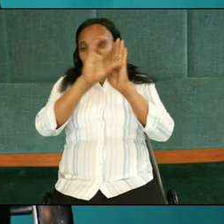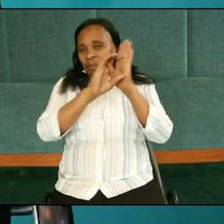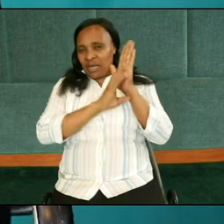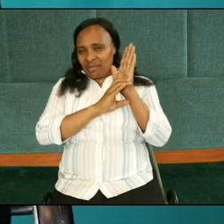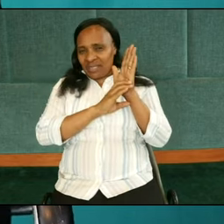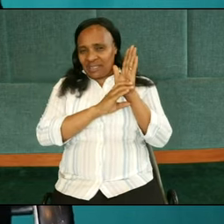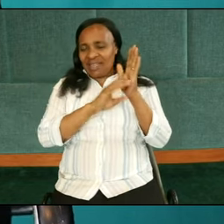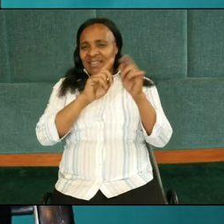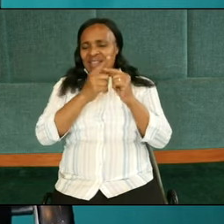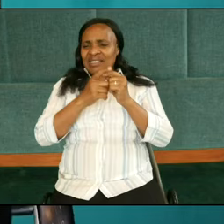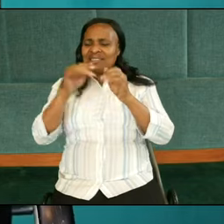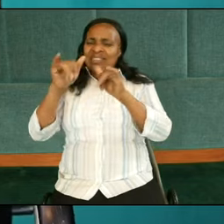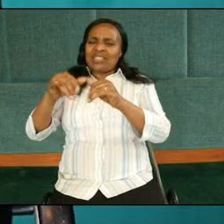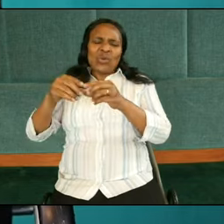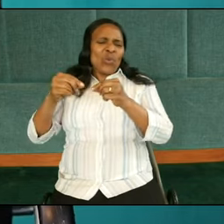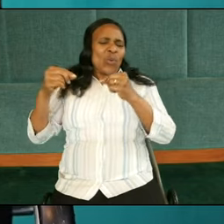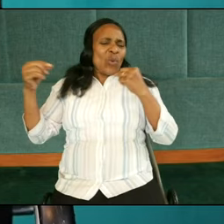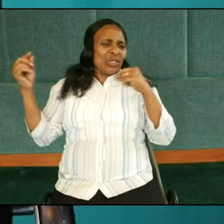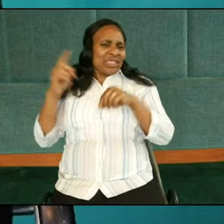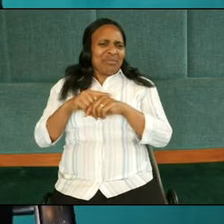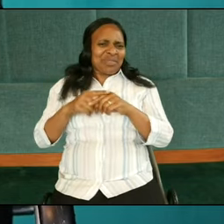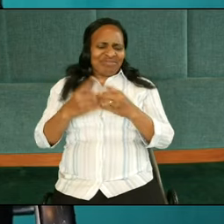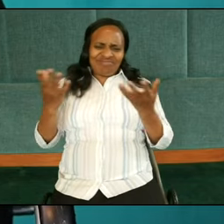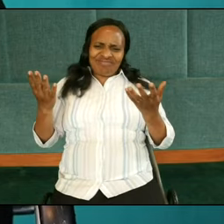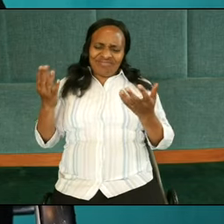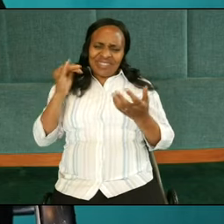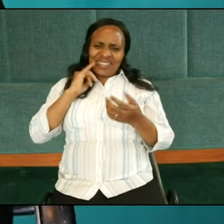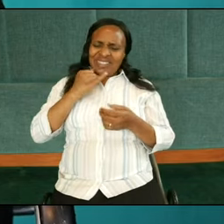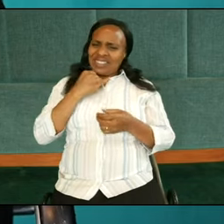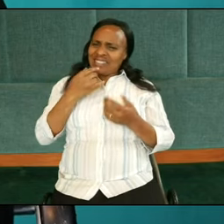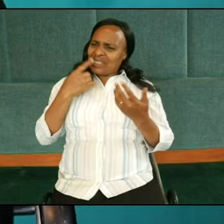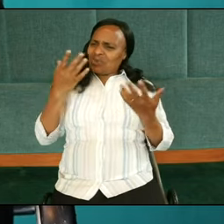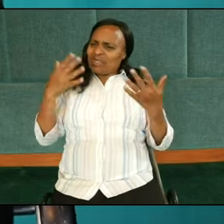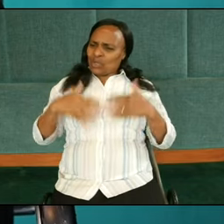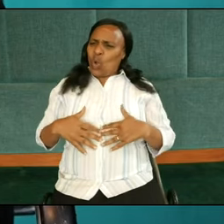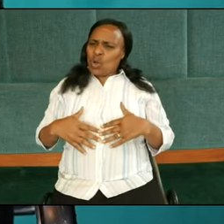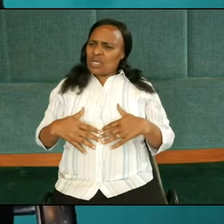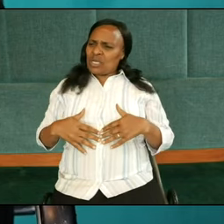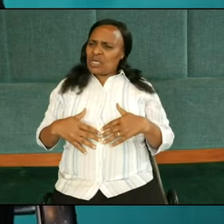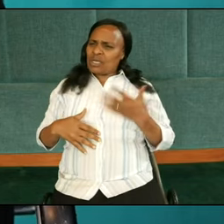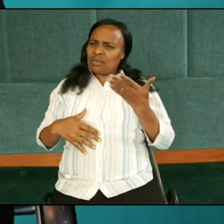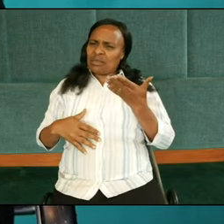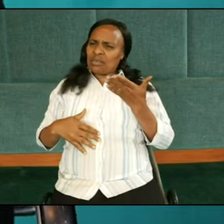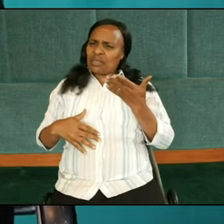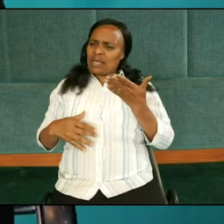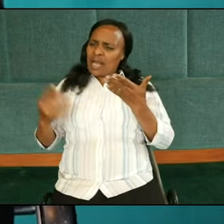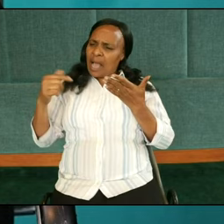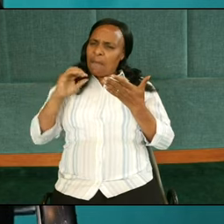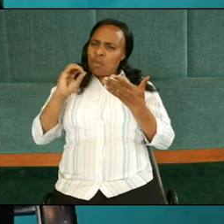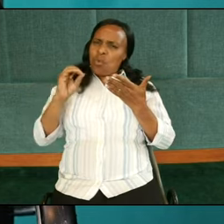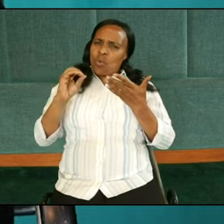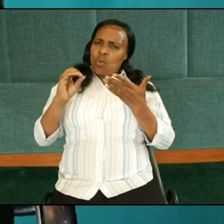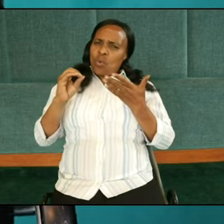and he had stayed up for long. Some the Israelites are like, "Aye, where 40 days? This guy's not showing."